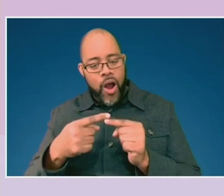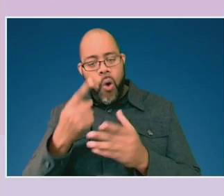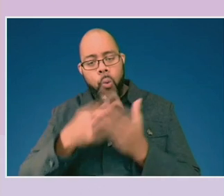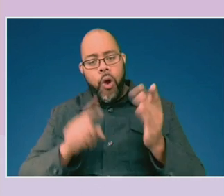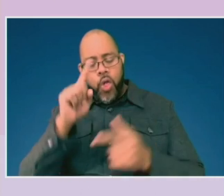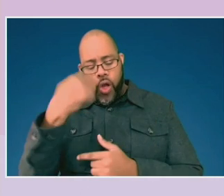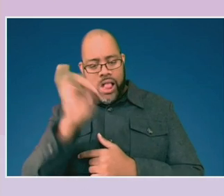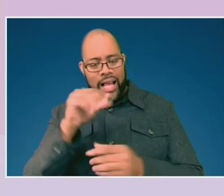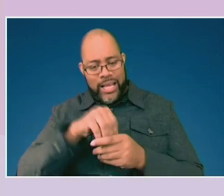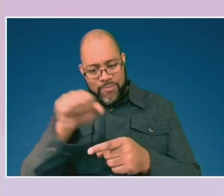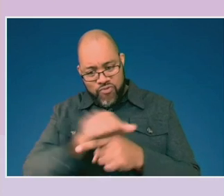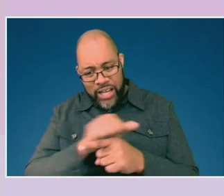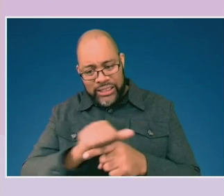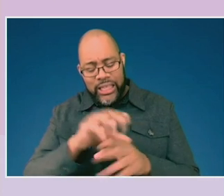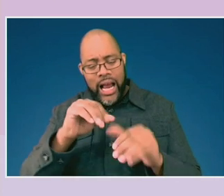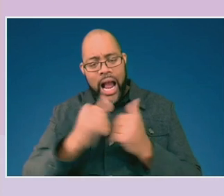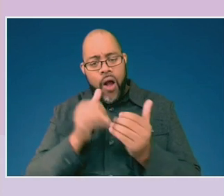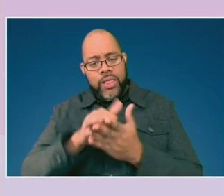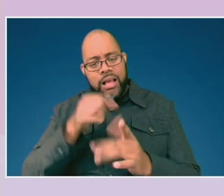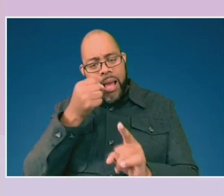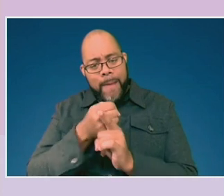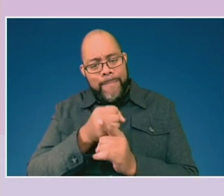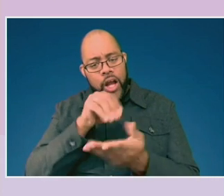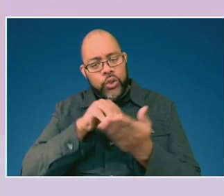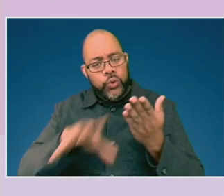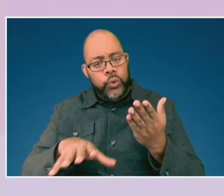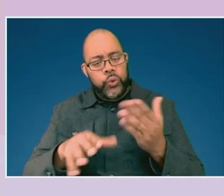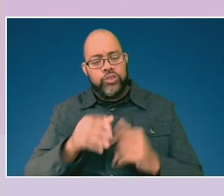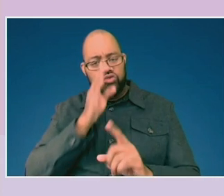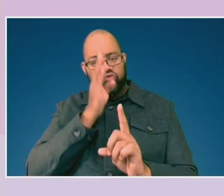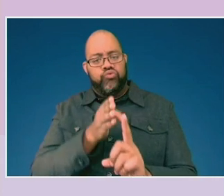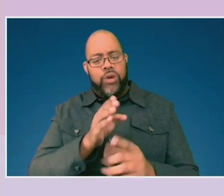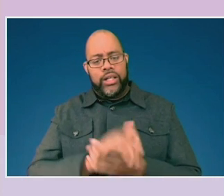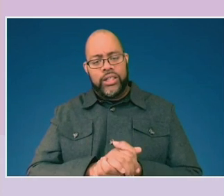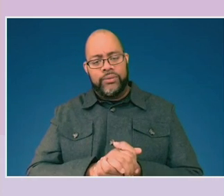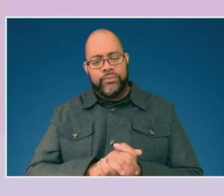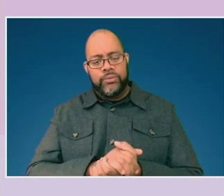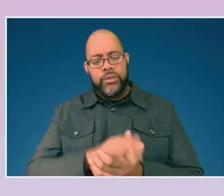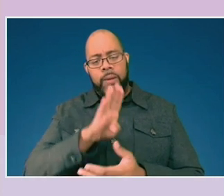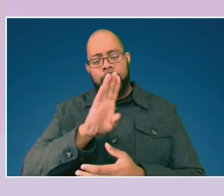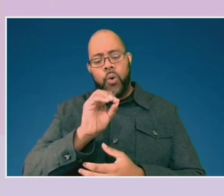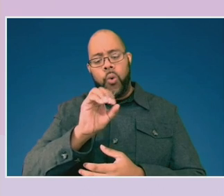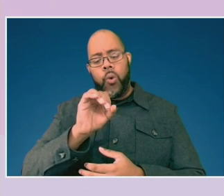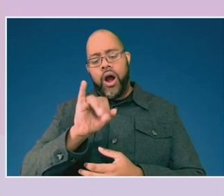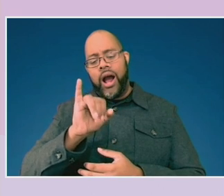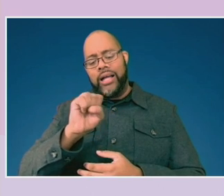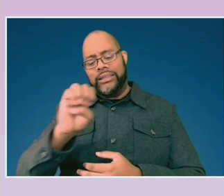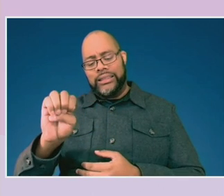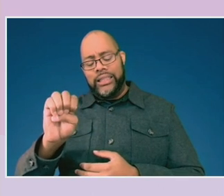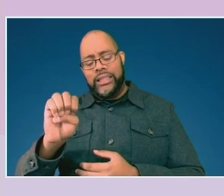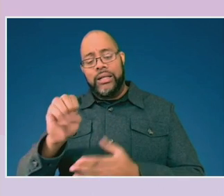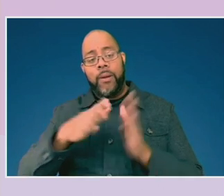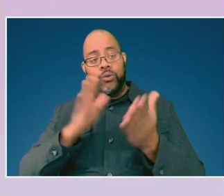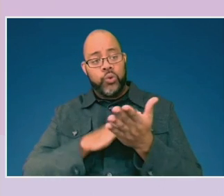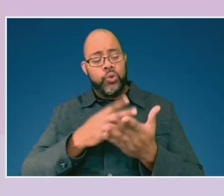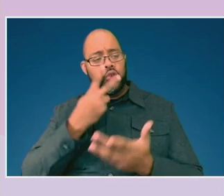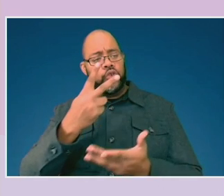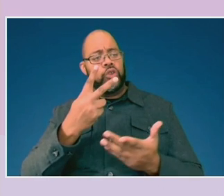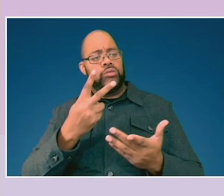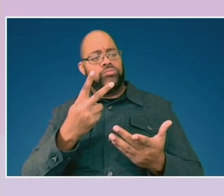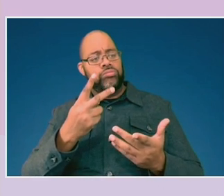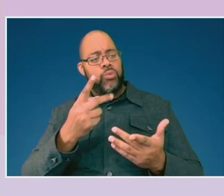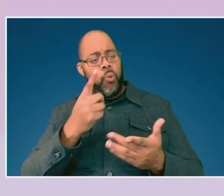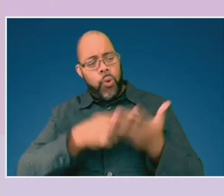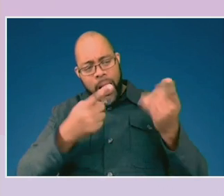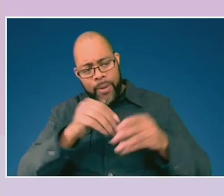in practice and how it's impacting students directly. Boise Public Schools offers us another look at what's happening in one